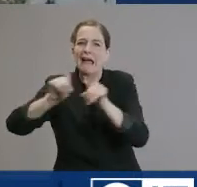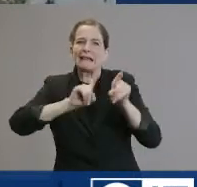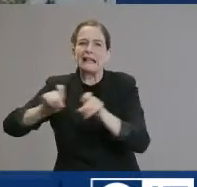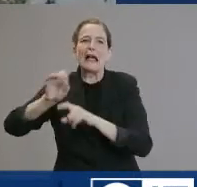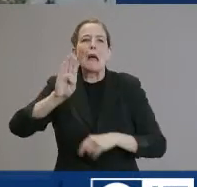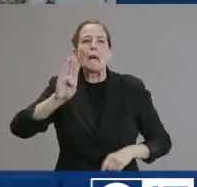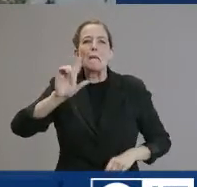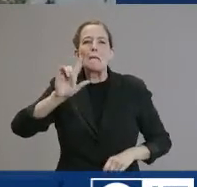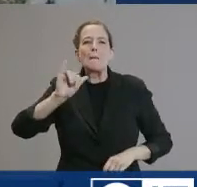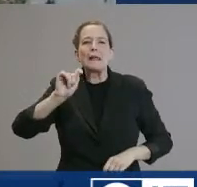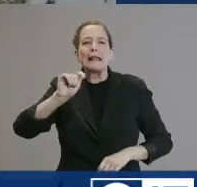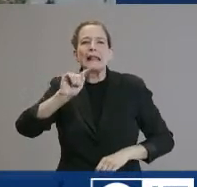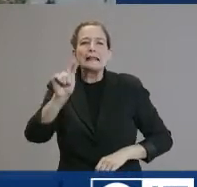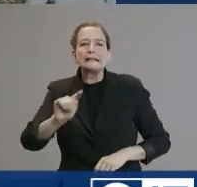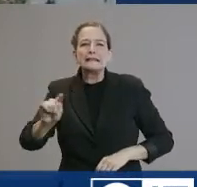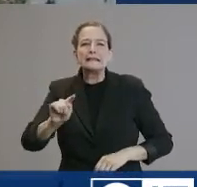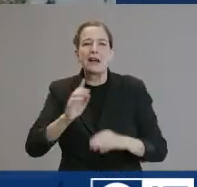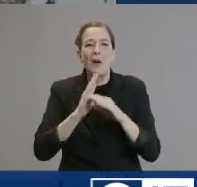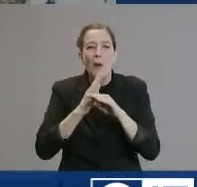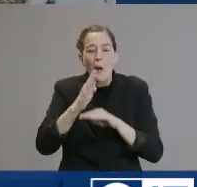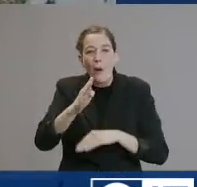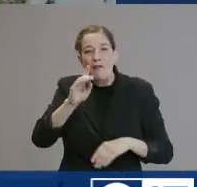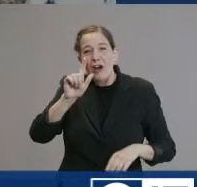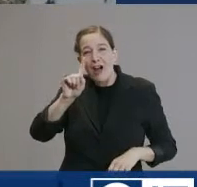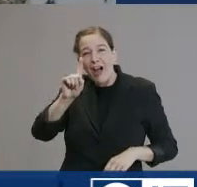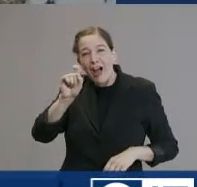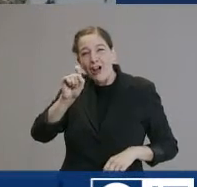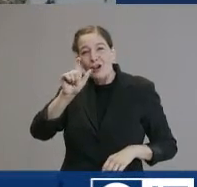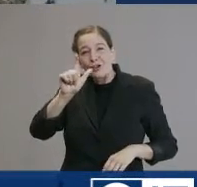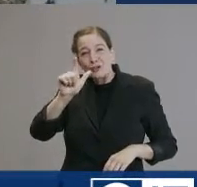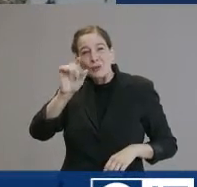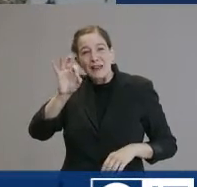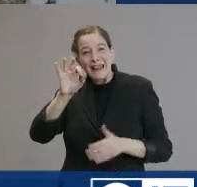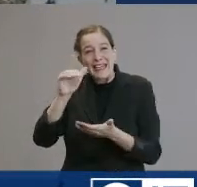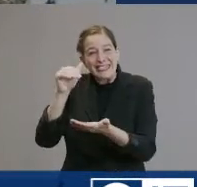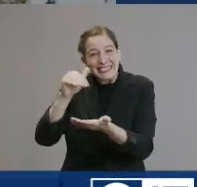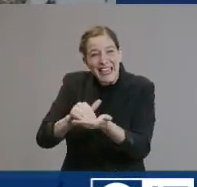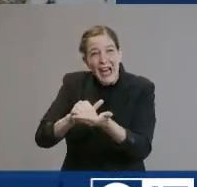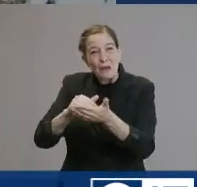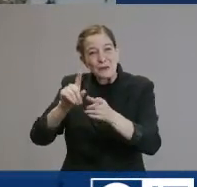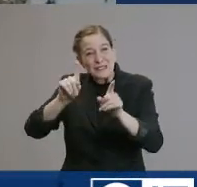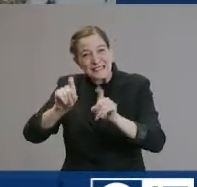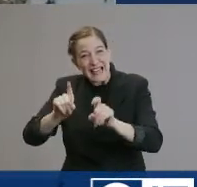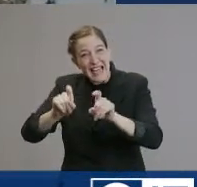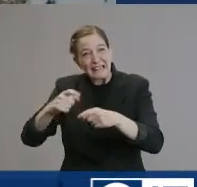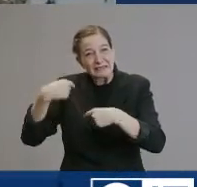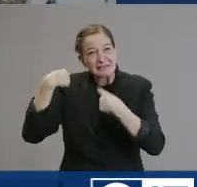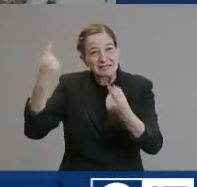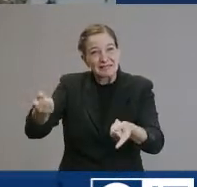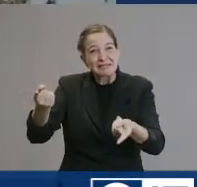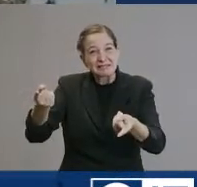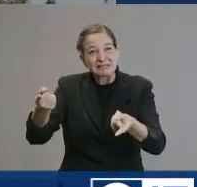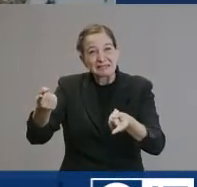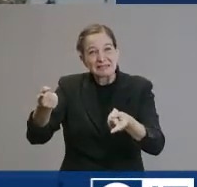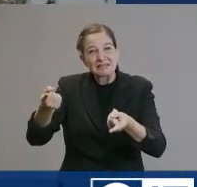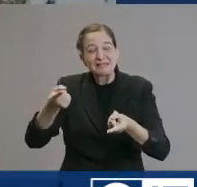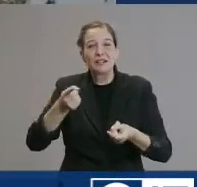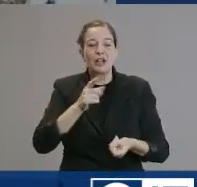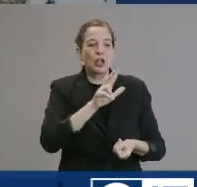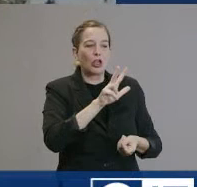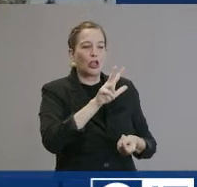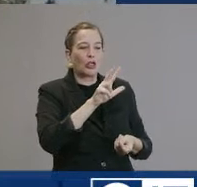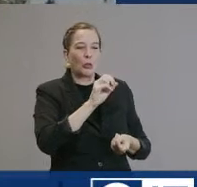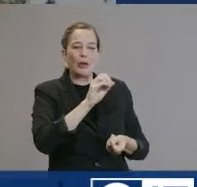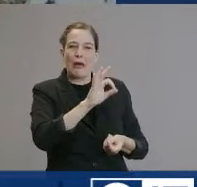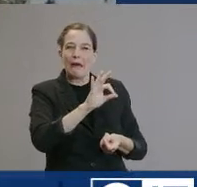429,000 tests have been conducted, 309,000 plus in terms of diagnostic, and